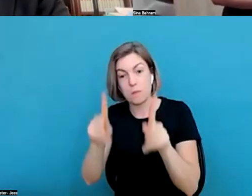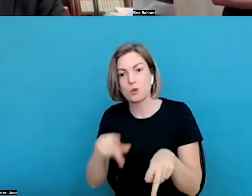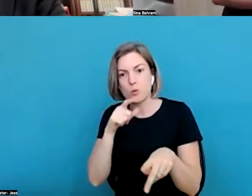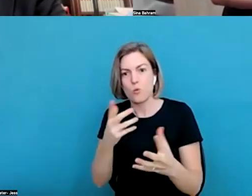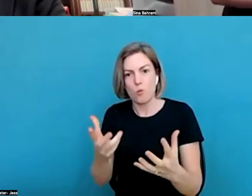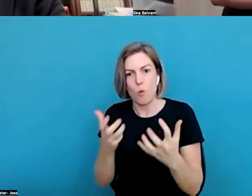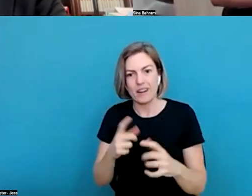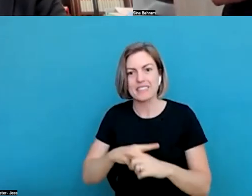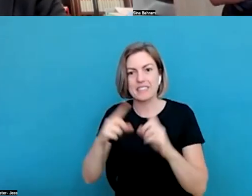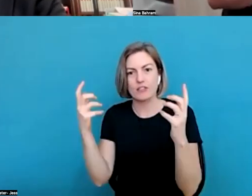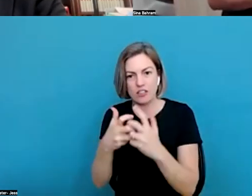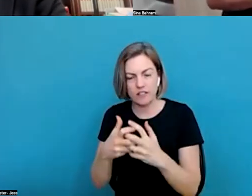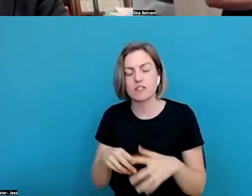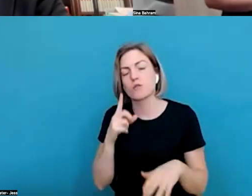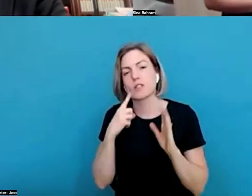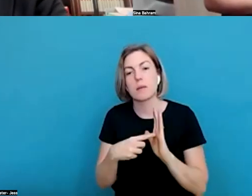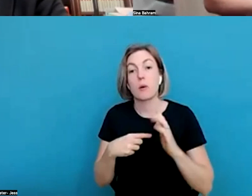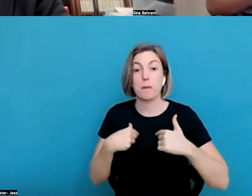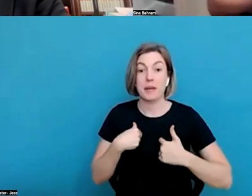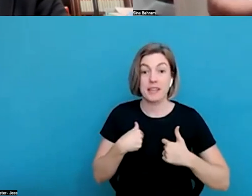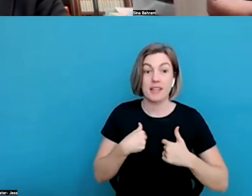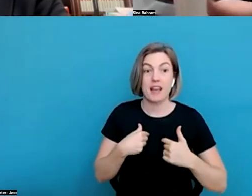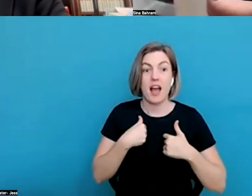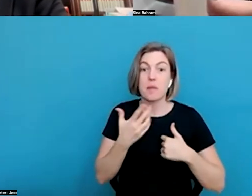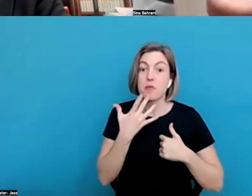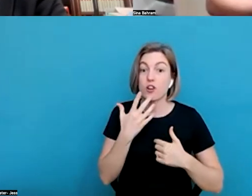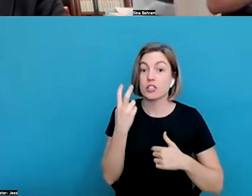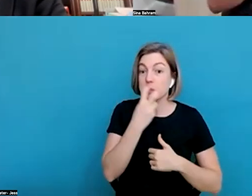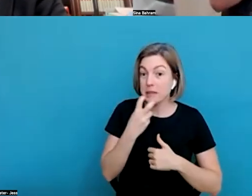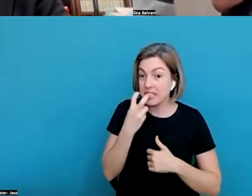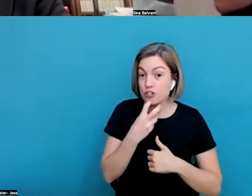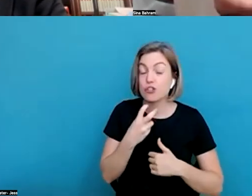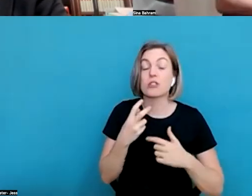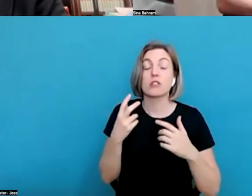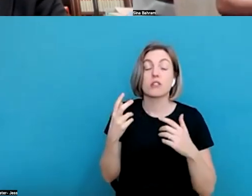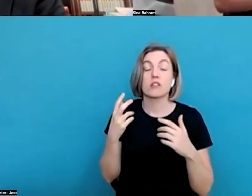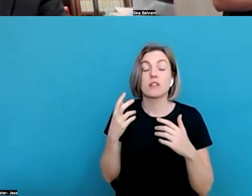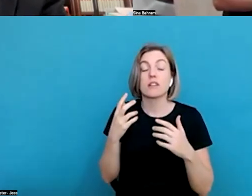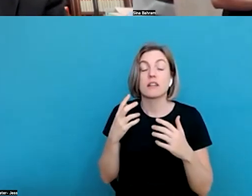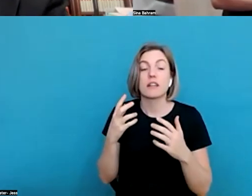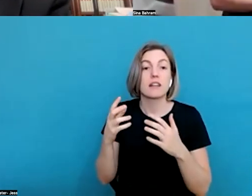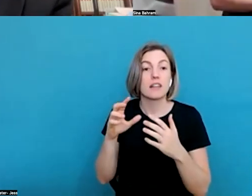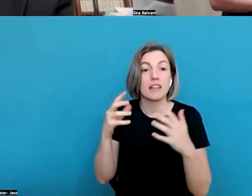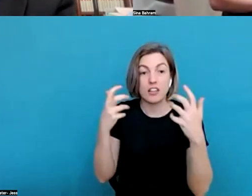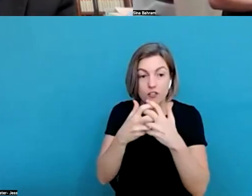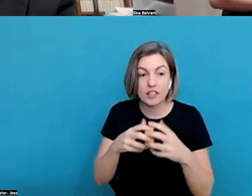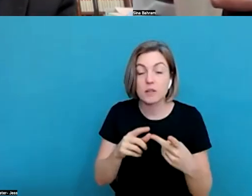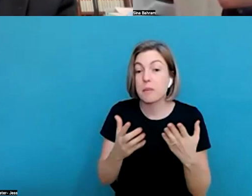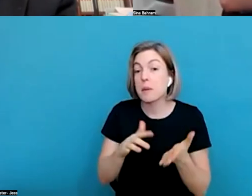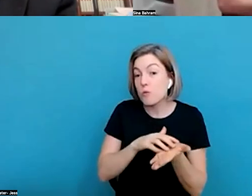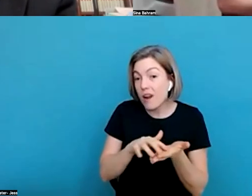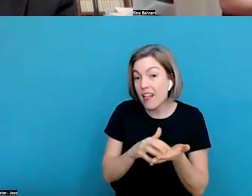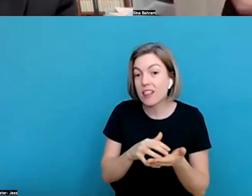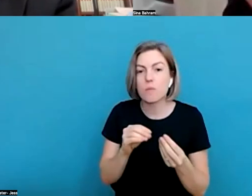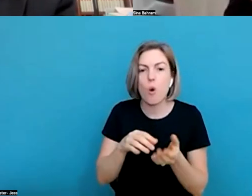different interface? So for example, for me, I may prefer a speech-based interface. I may prefer it in Braille. I may prefer it to be in a